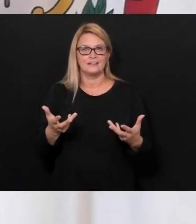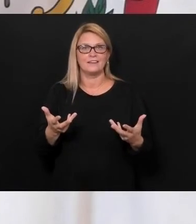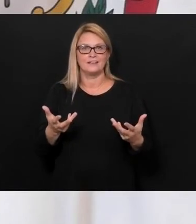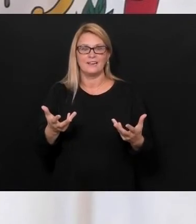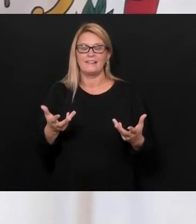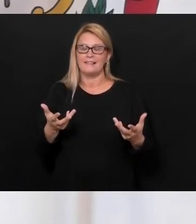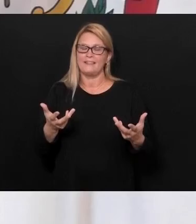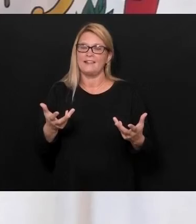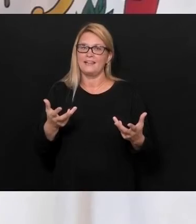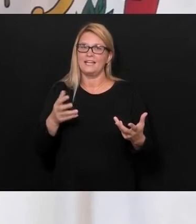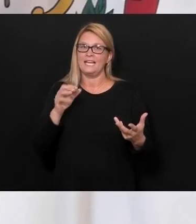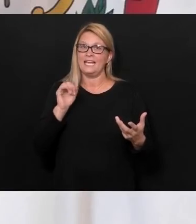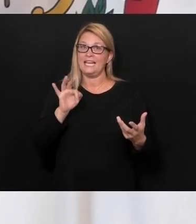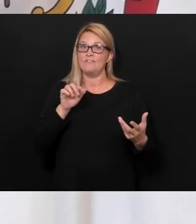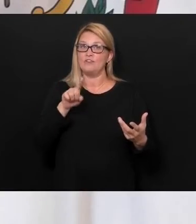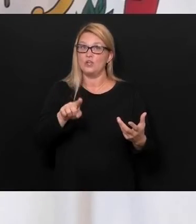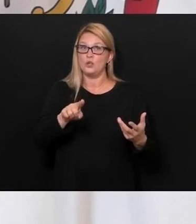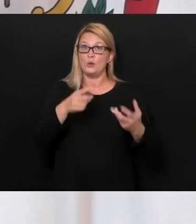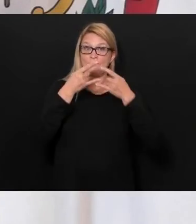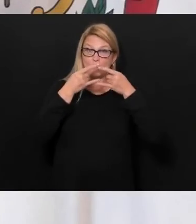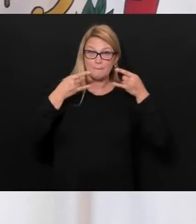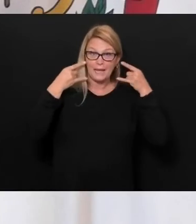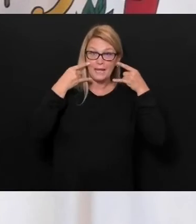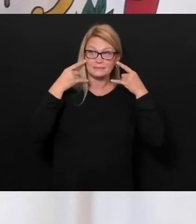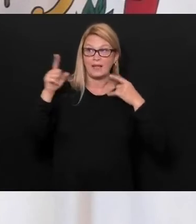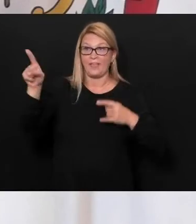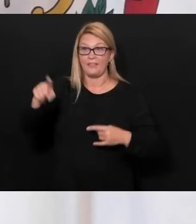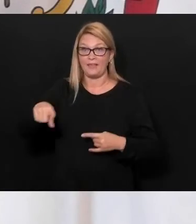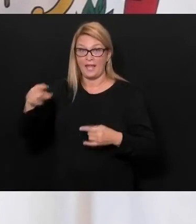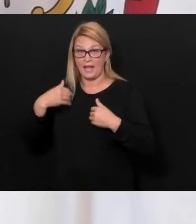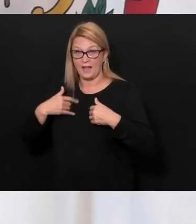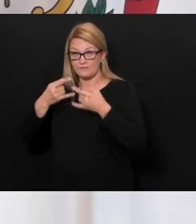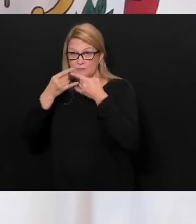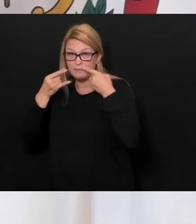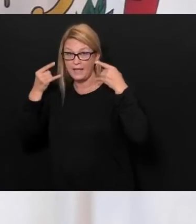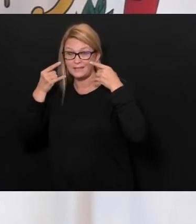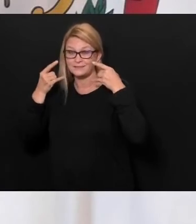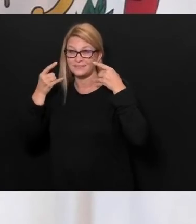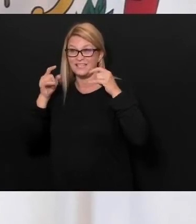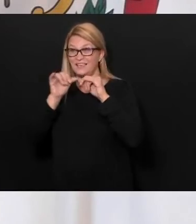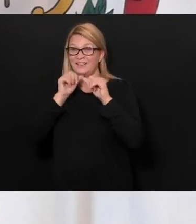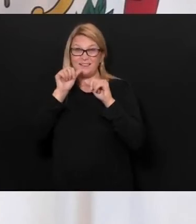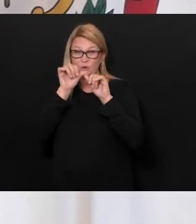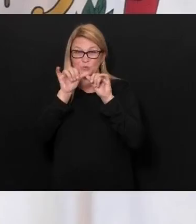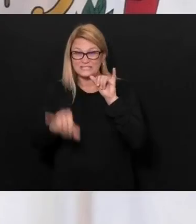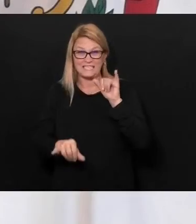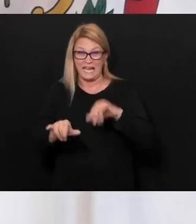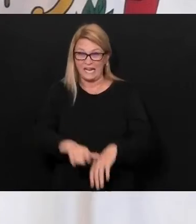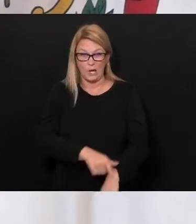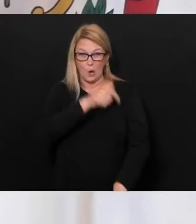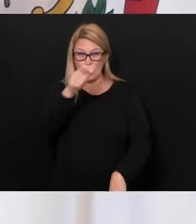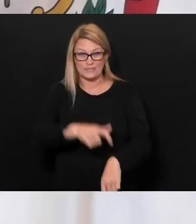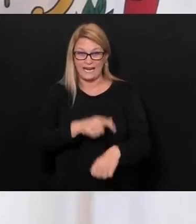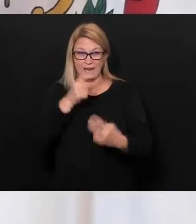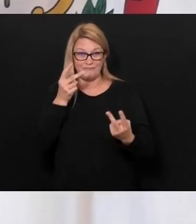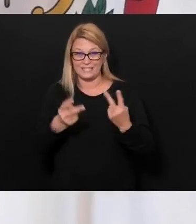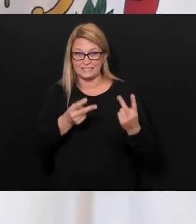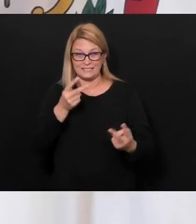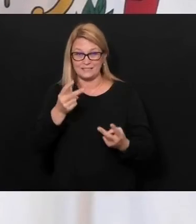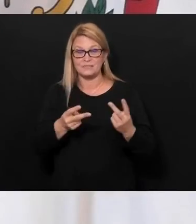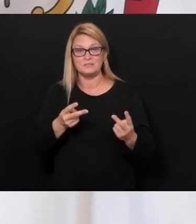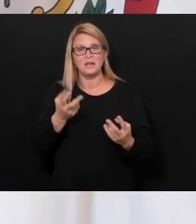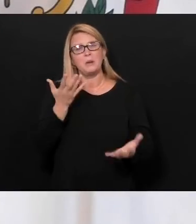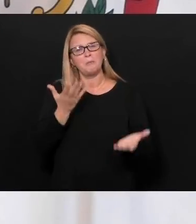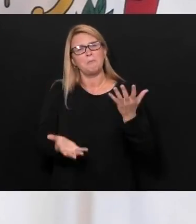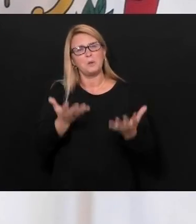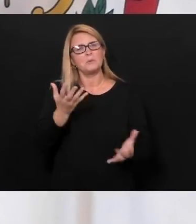You know, if you're masked and they're masked and you're not there long and everything, it's probably relatively